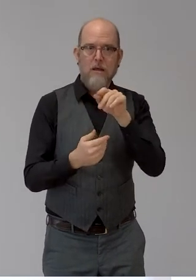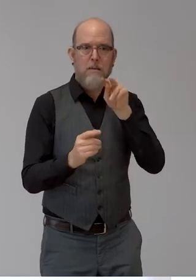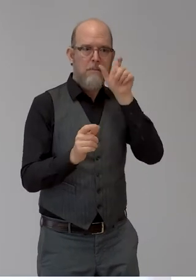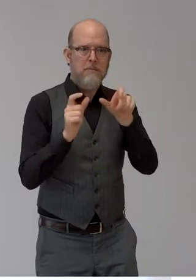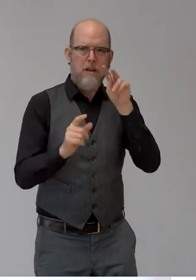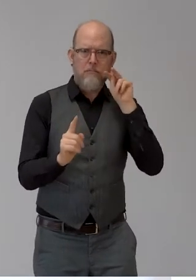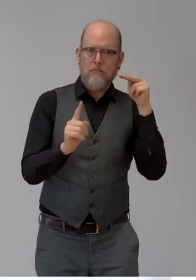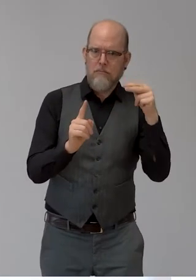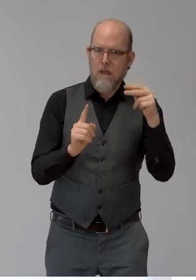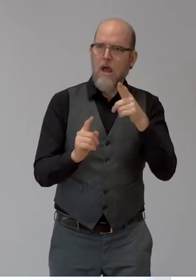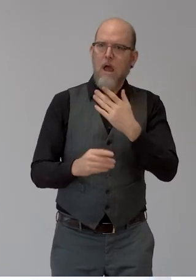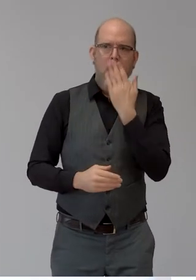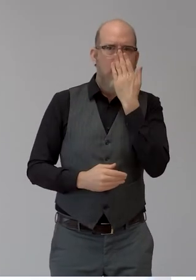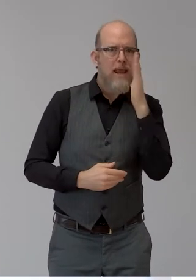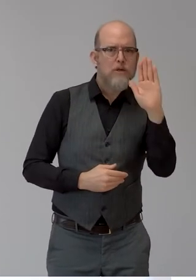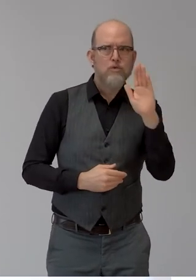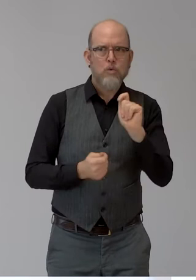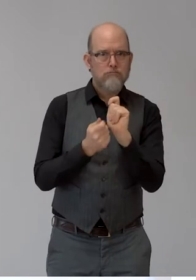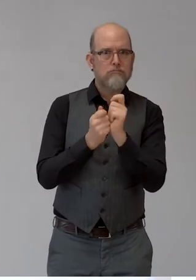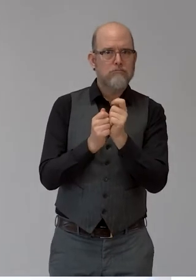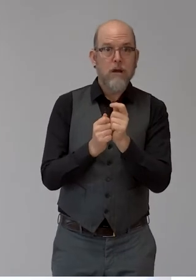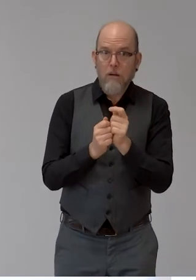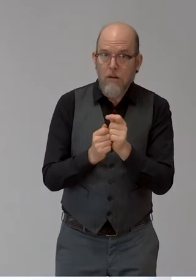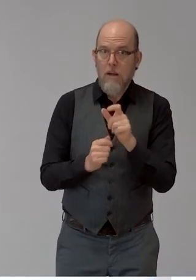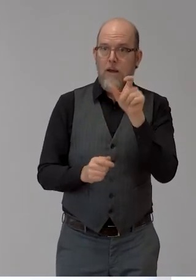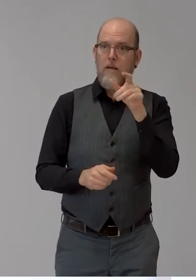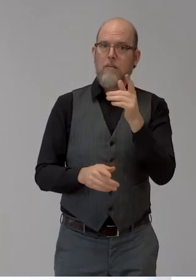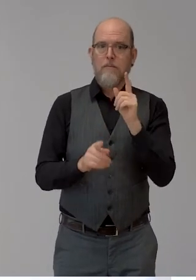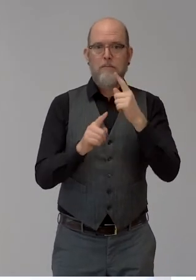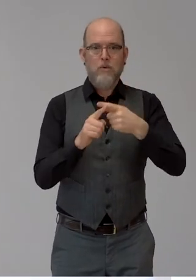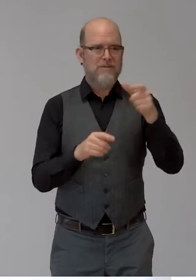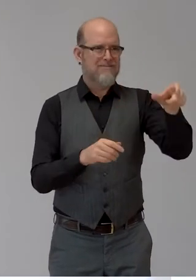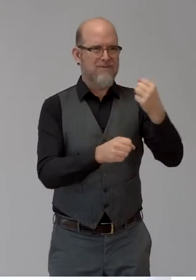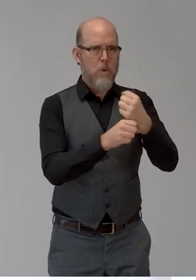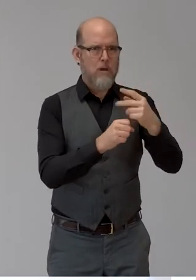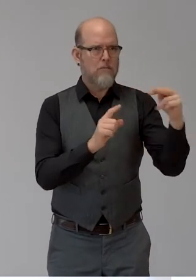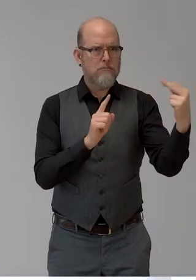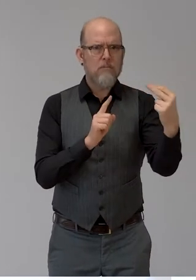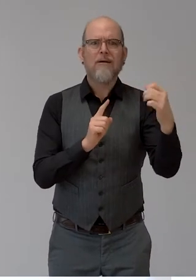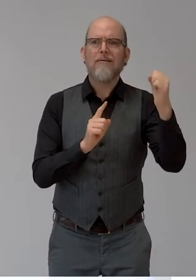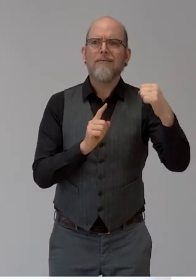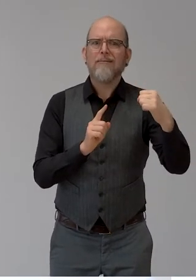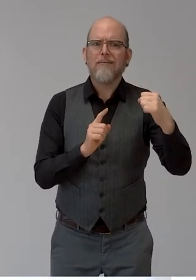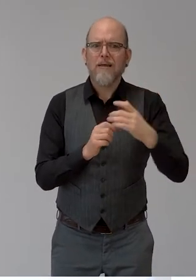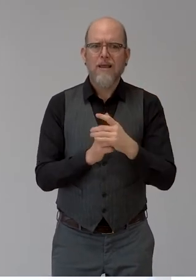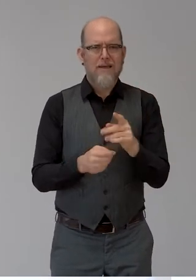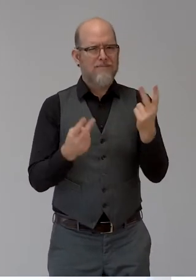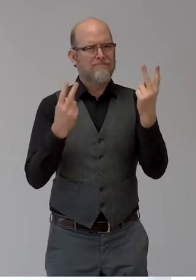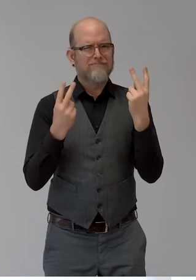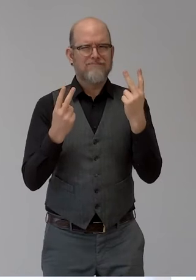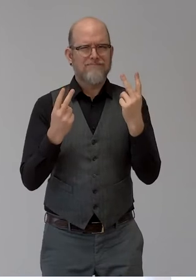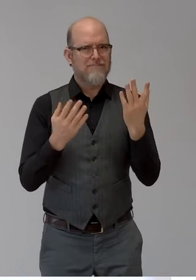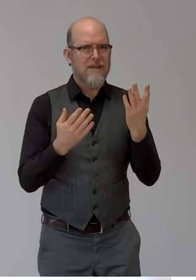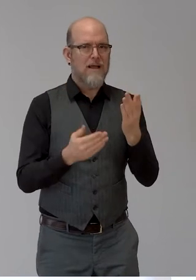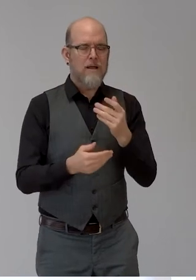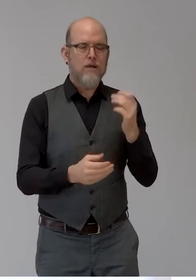advocacy, and the most important thing has been providing the services that the government does not provide,